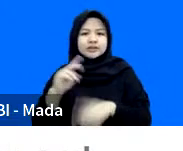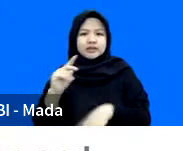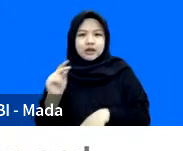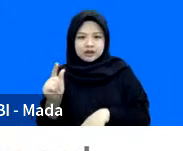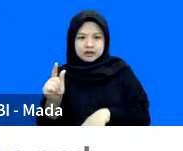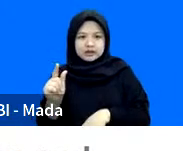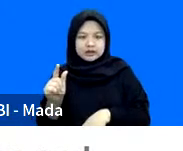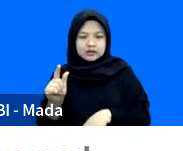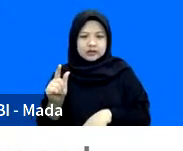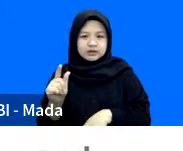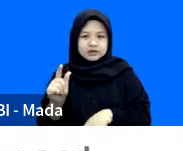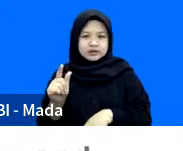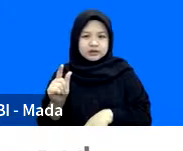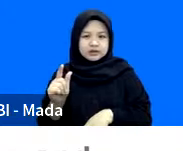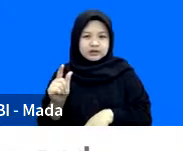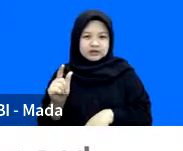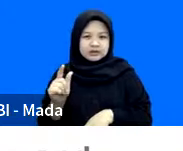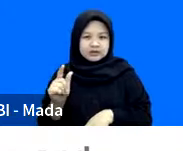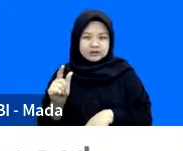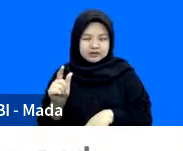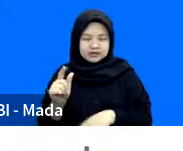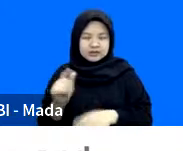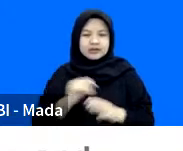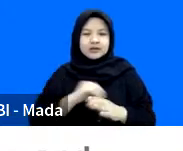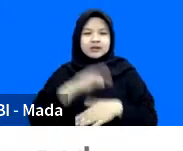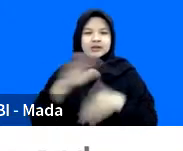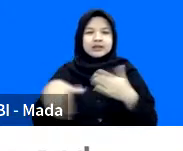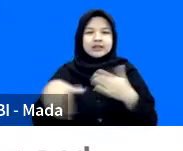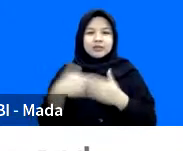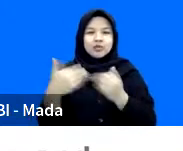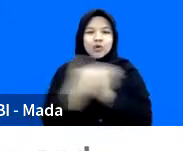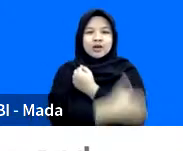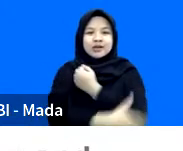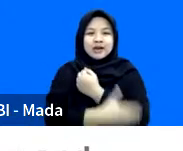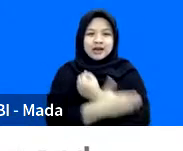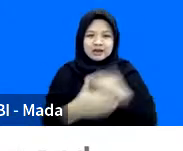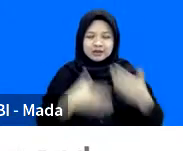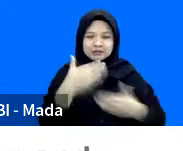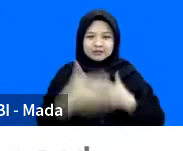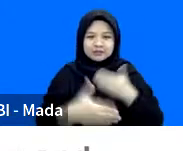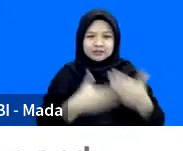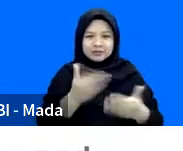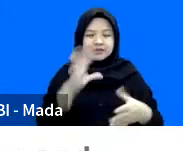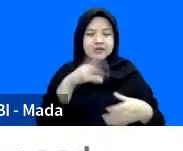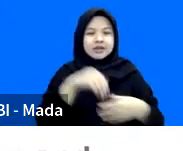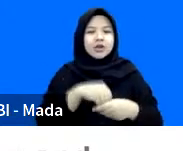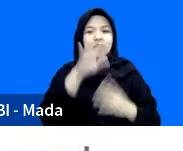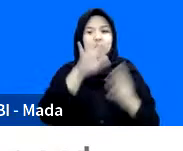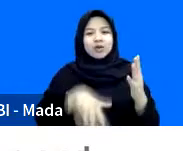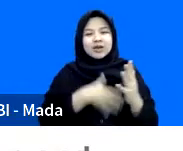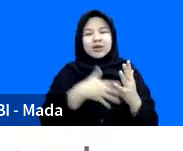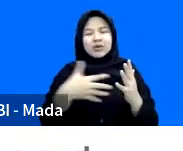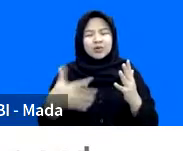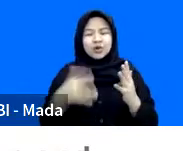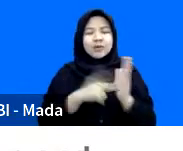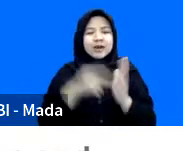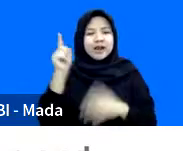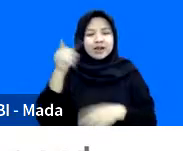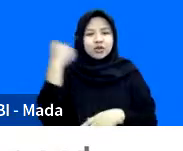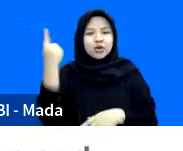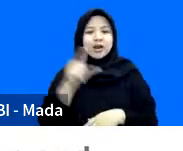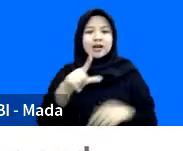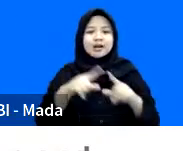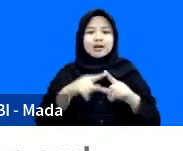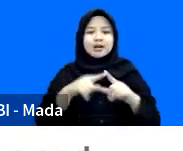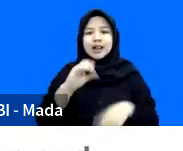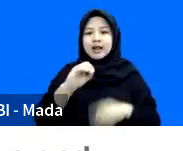to accelerate the rollout of the new national curriculum in Laos. It's an innovative approach that's made it possible to reach